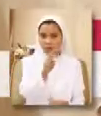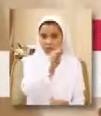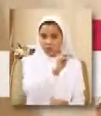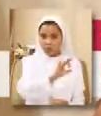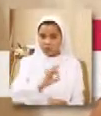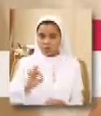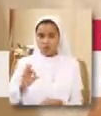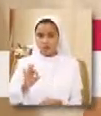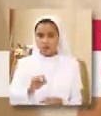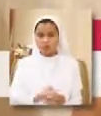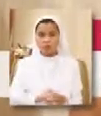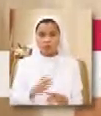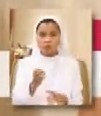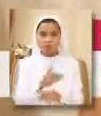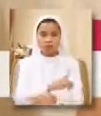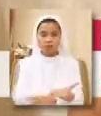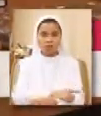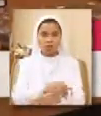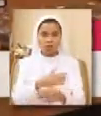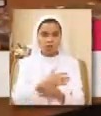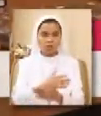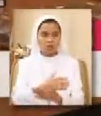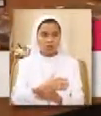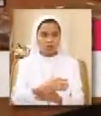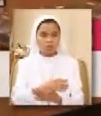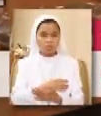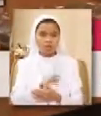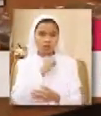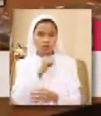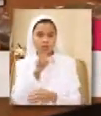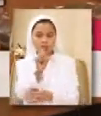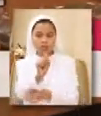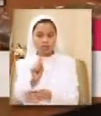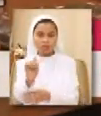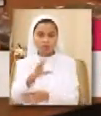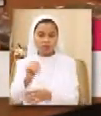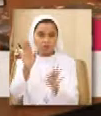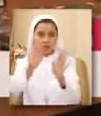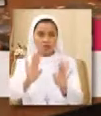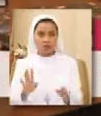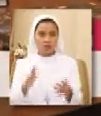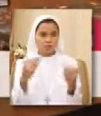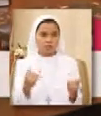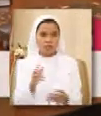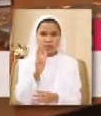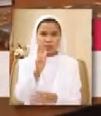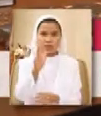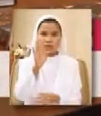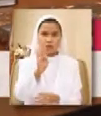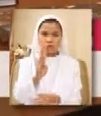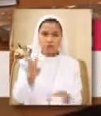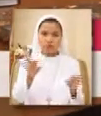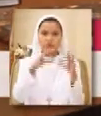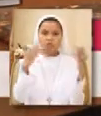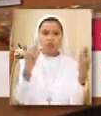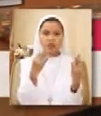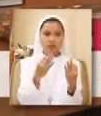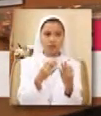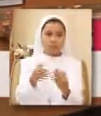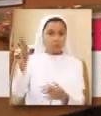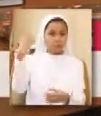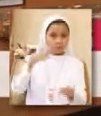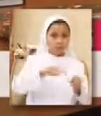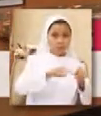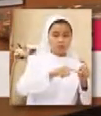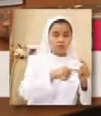we feed them Monday, Tuesday, Wednesday, Thursday, Friday, every day except Saturday. How many of them? How many families? There are now about